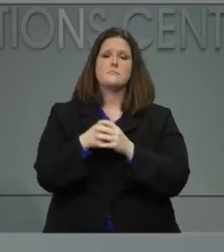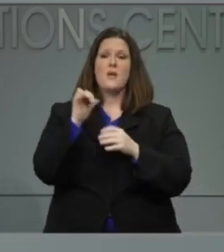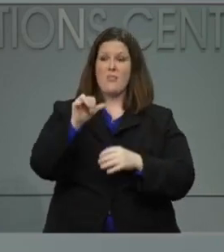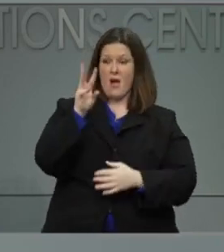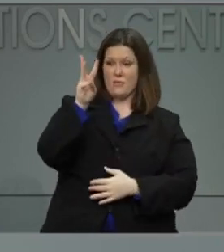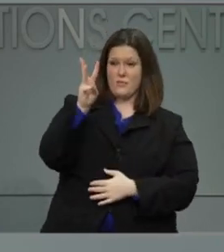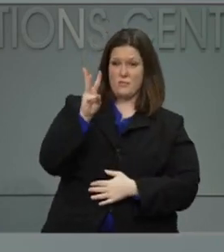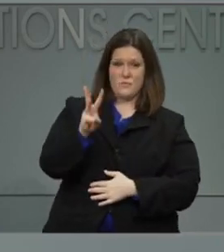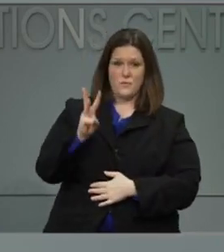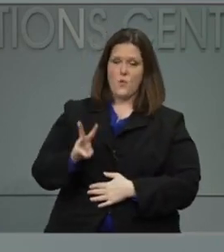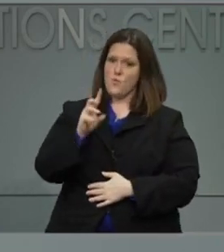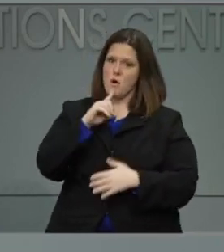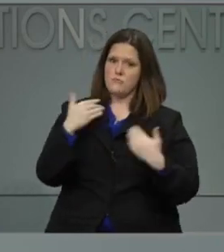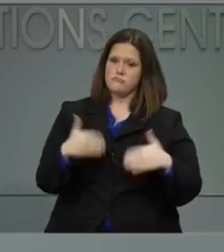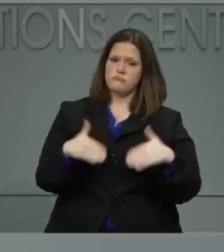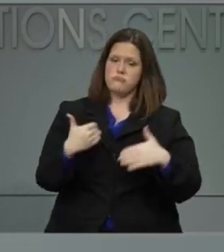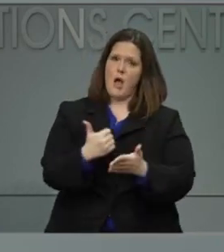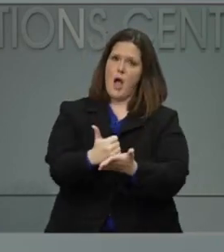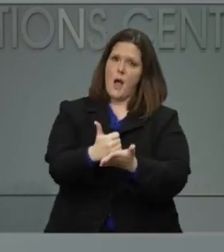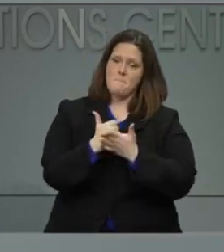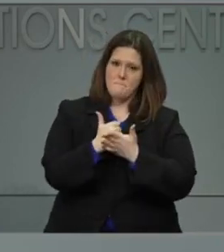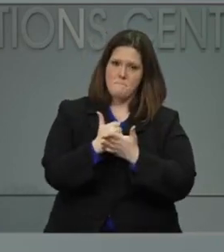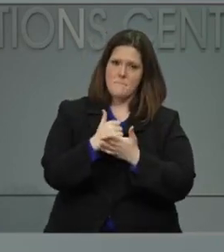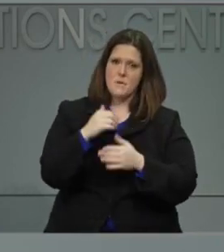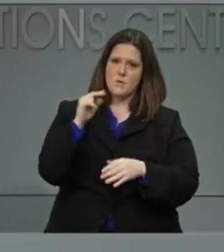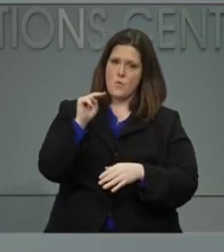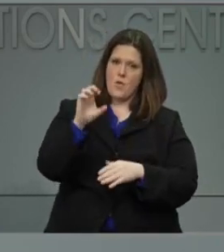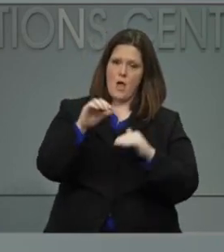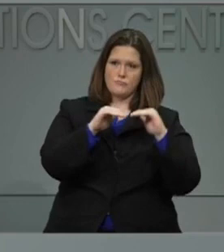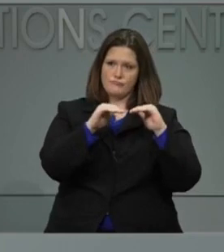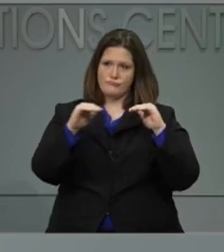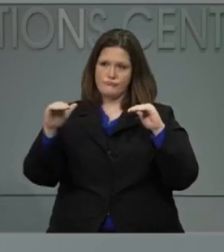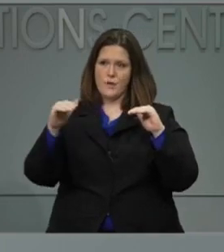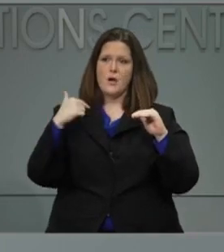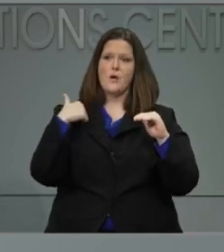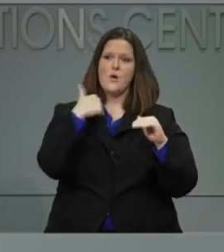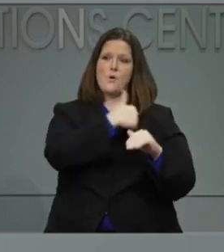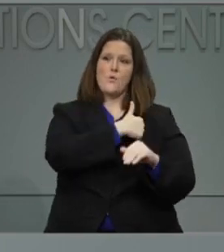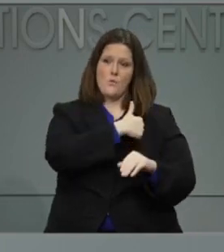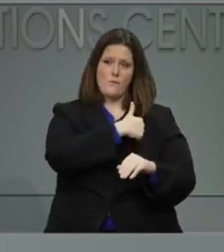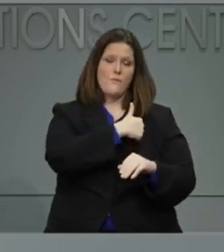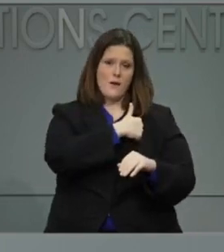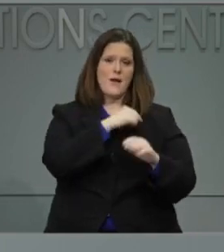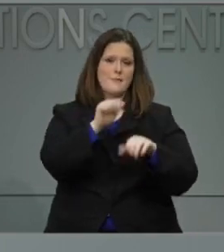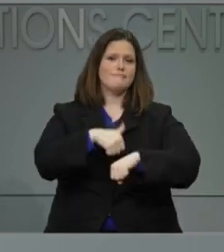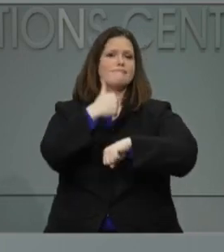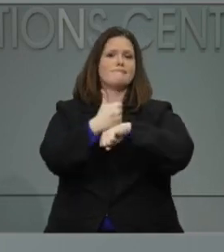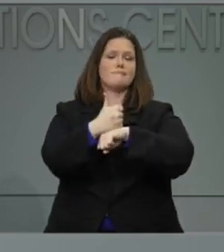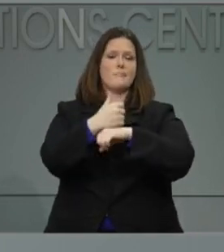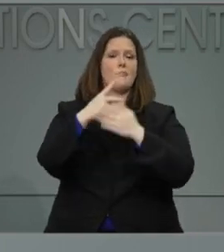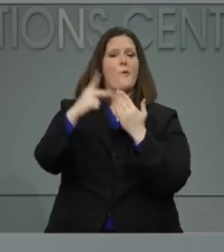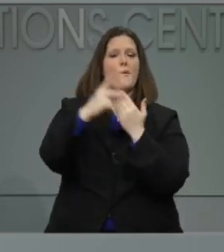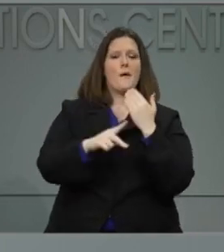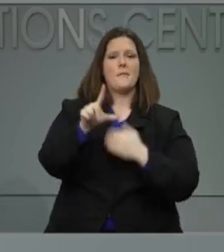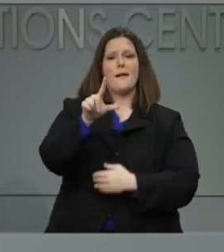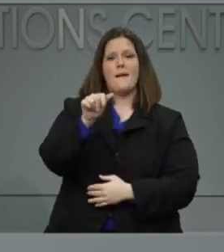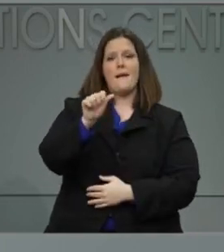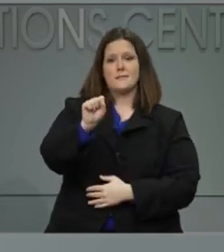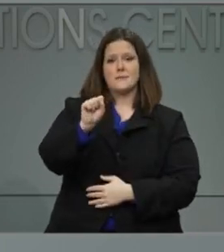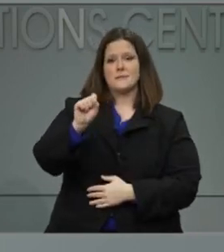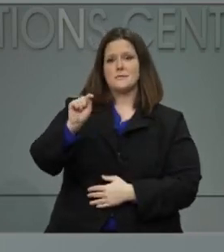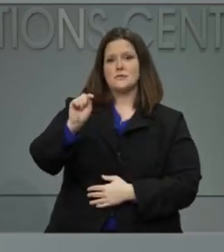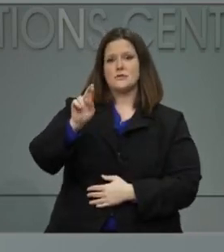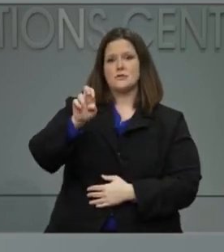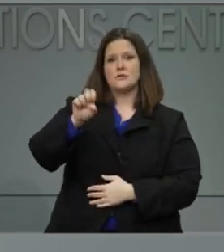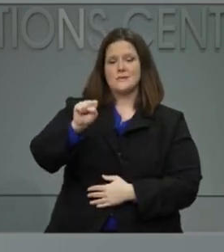And that's why this week we launched Las Tres M's, a public awareness campaign in Spanish. The